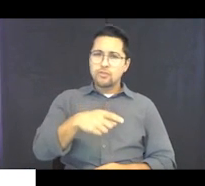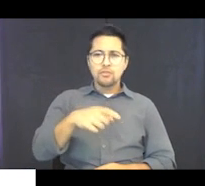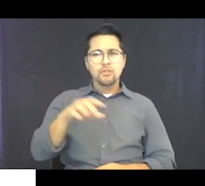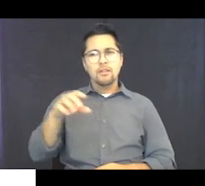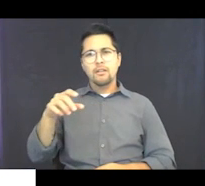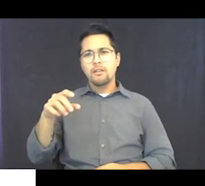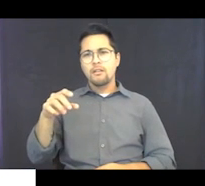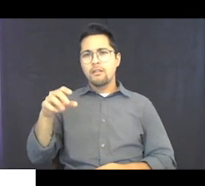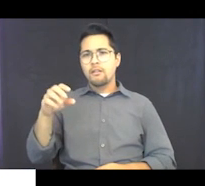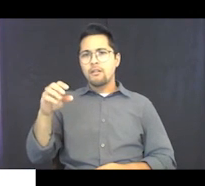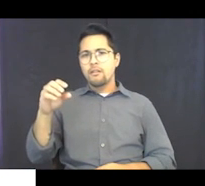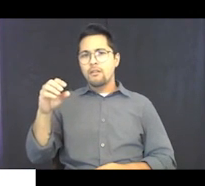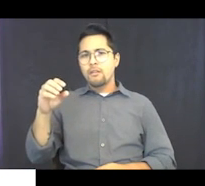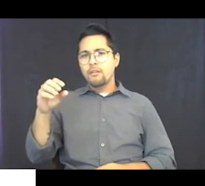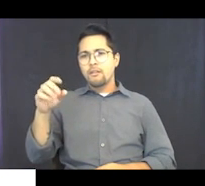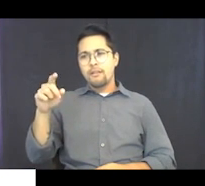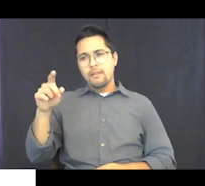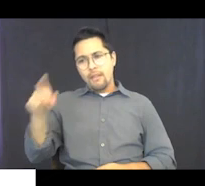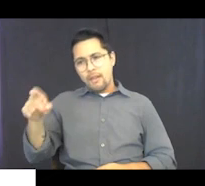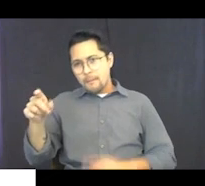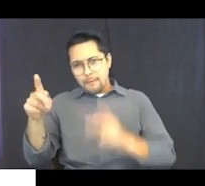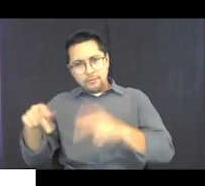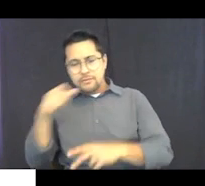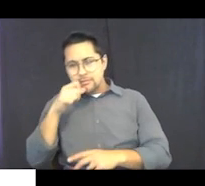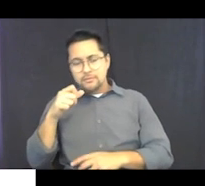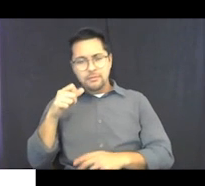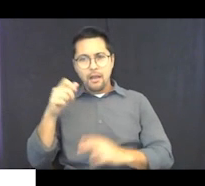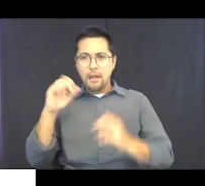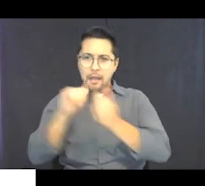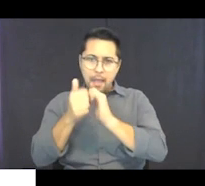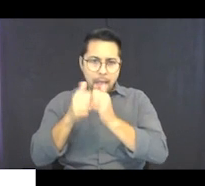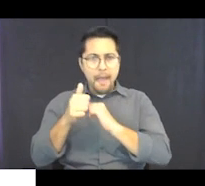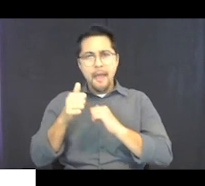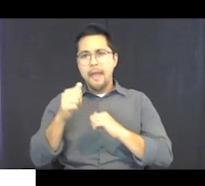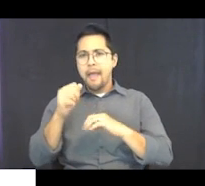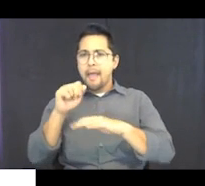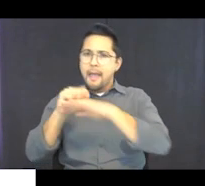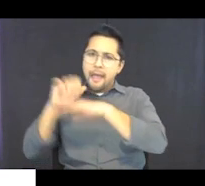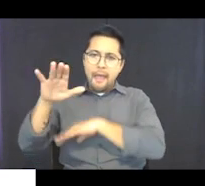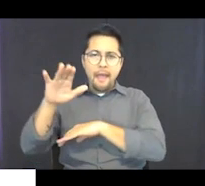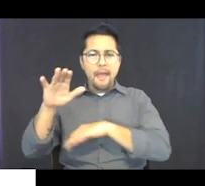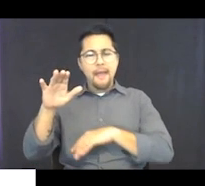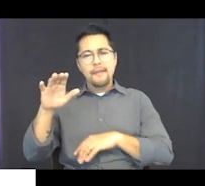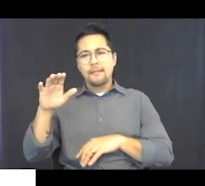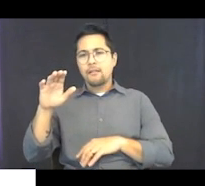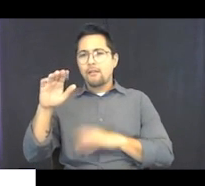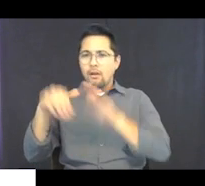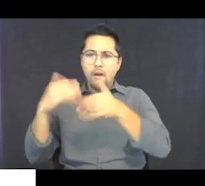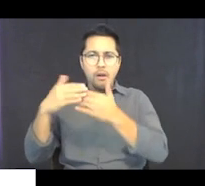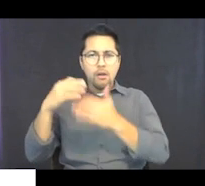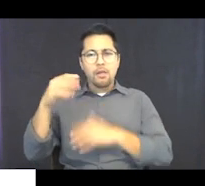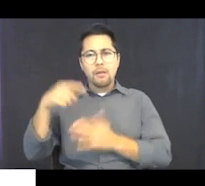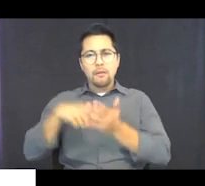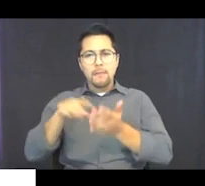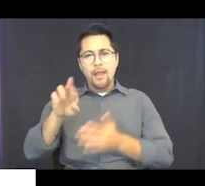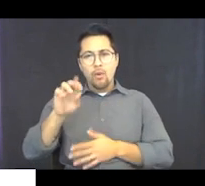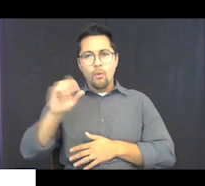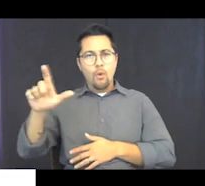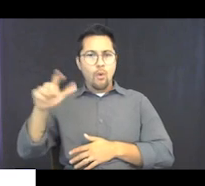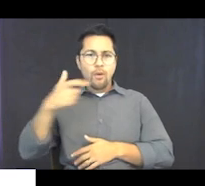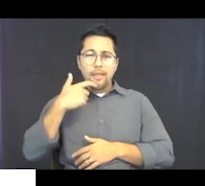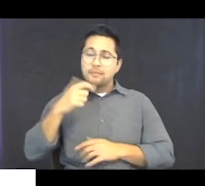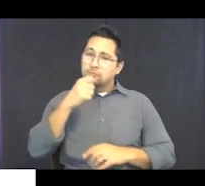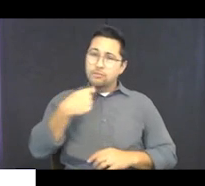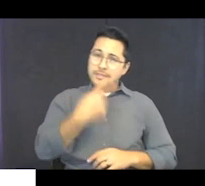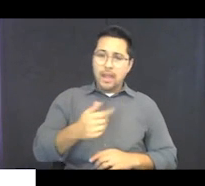the person completing and submitting all paperwork and payroll claims. Don't say you'll be the